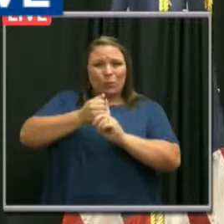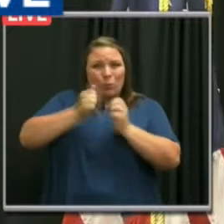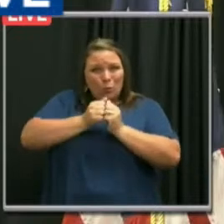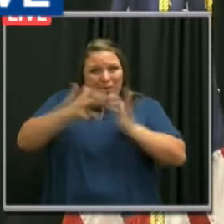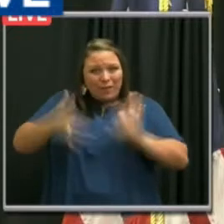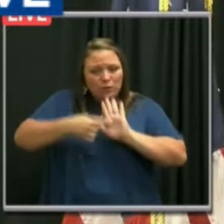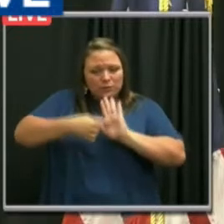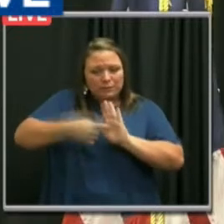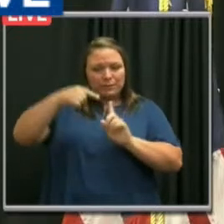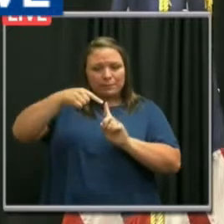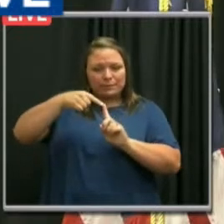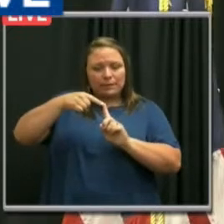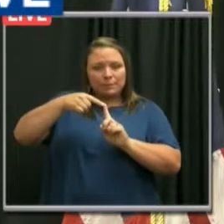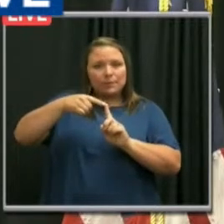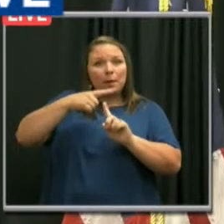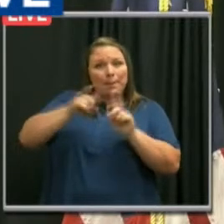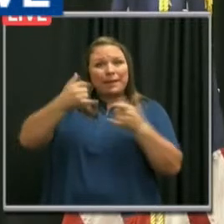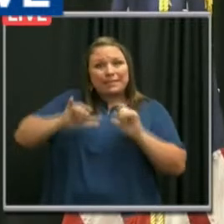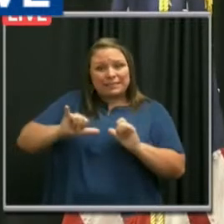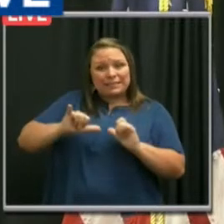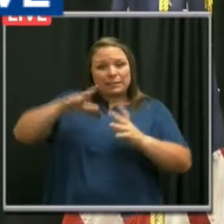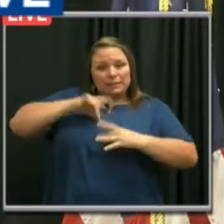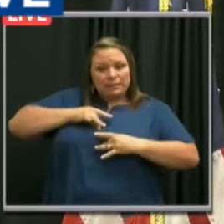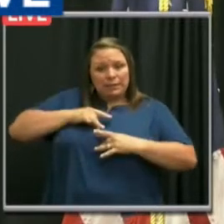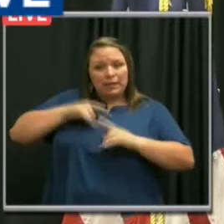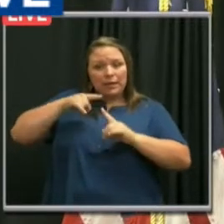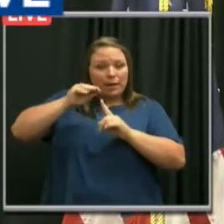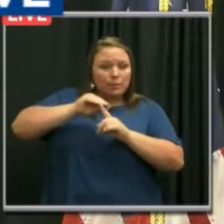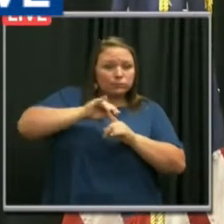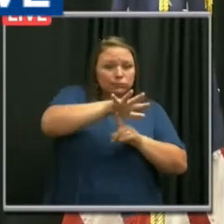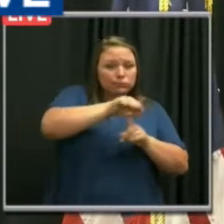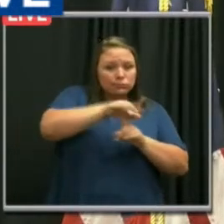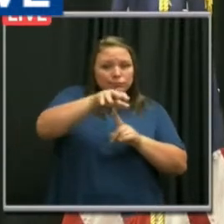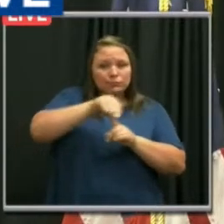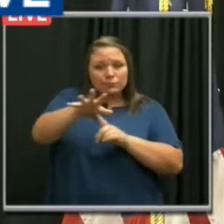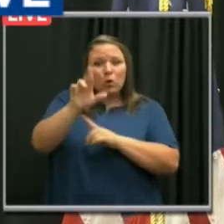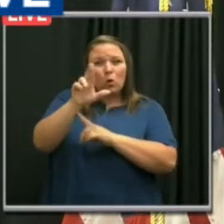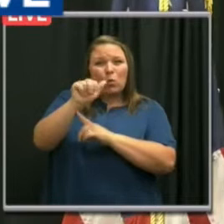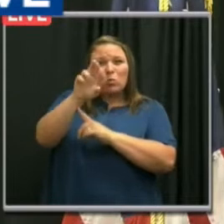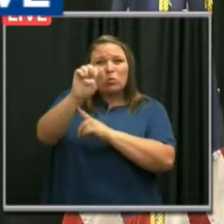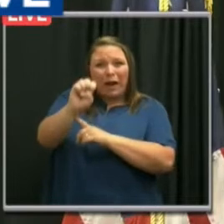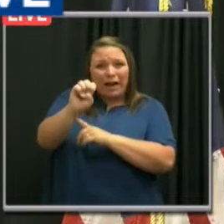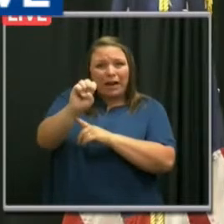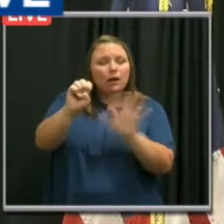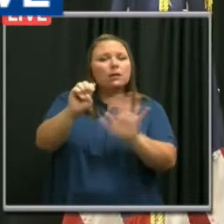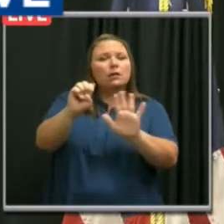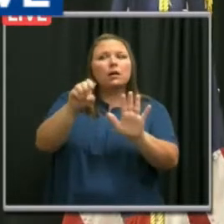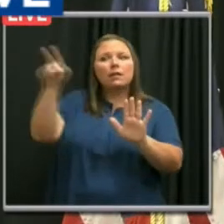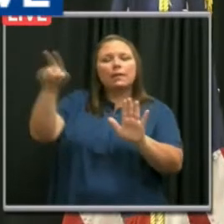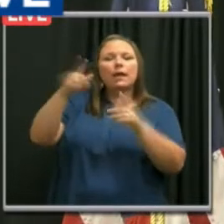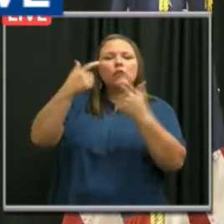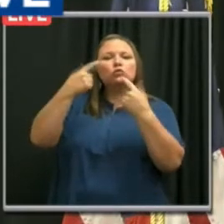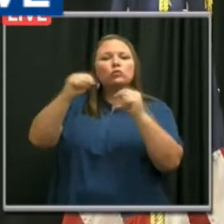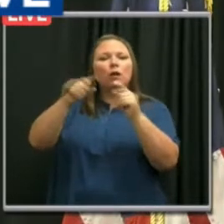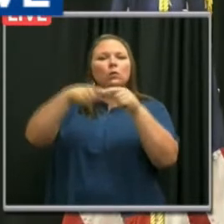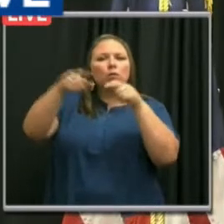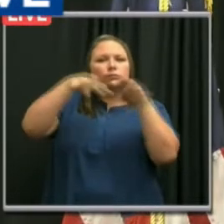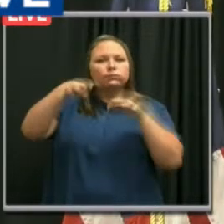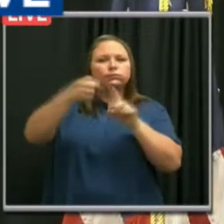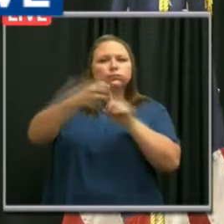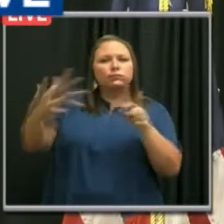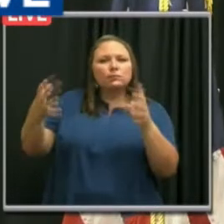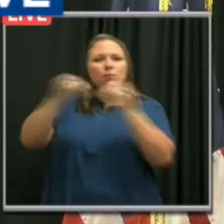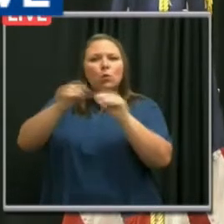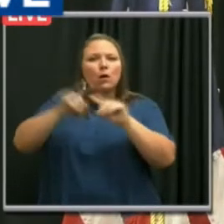asymptomatic individuals is relatively rare. They've since tried to clarify that statement but to be